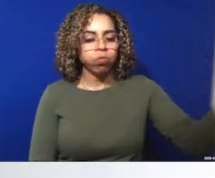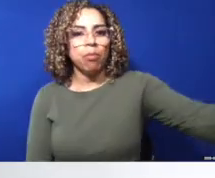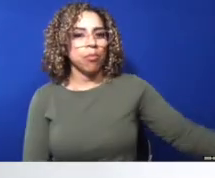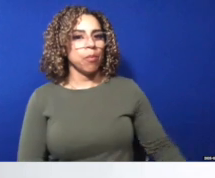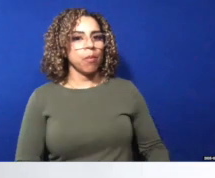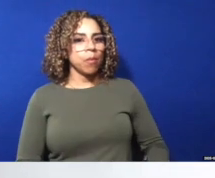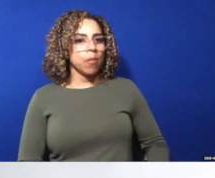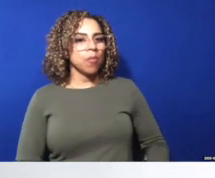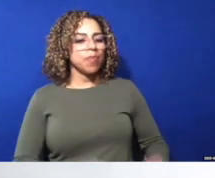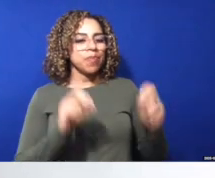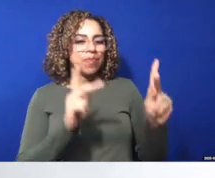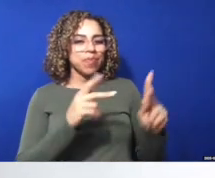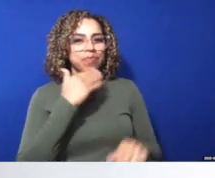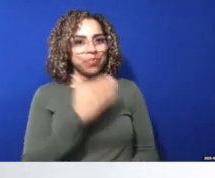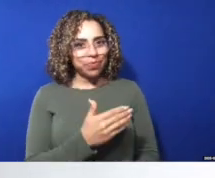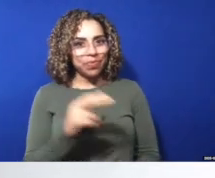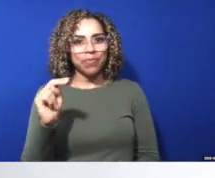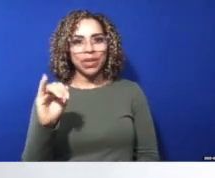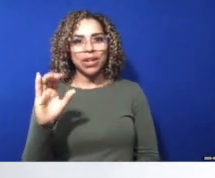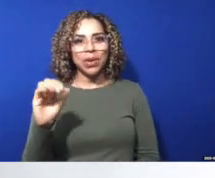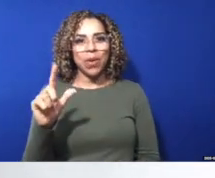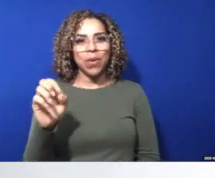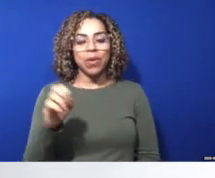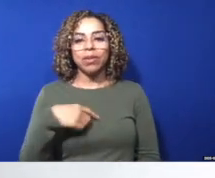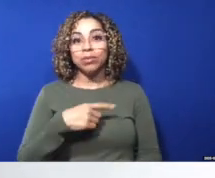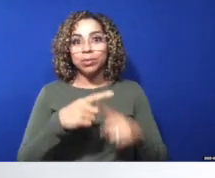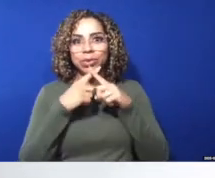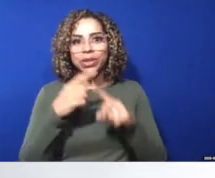Technology. Thanks, Nicole. I said thanks, Nicole, but I was muted.